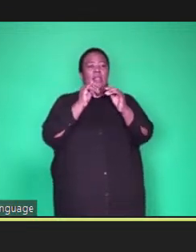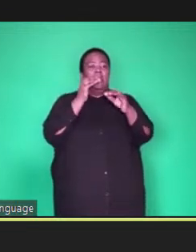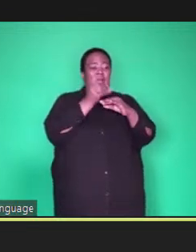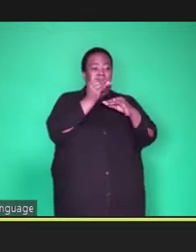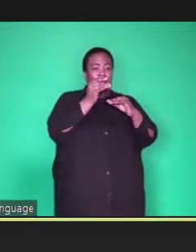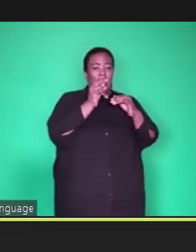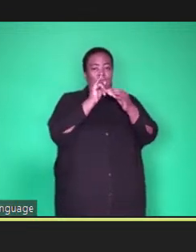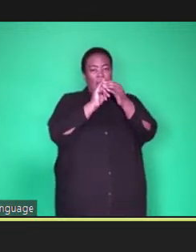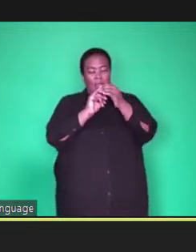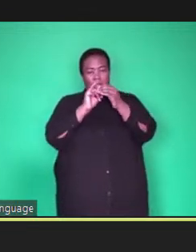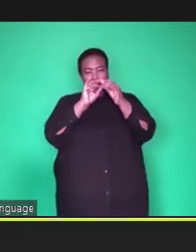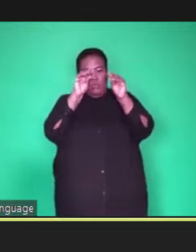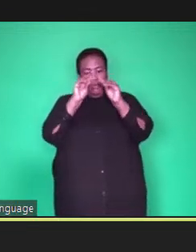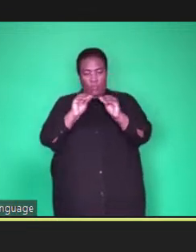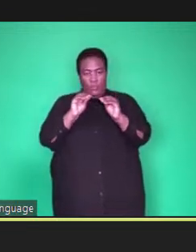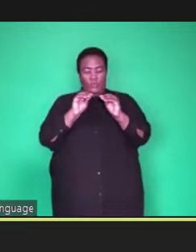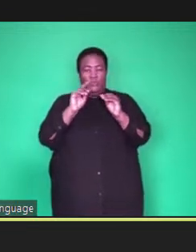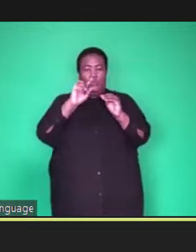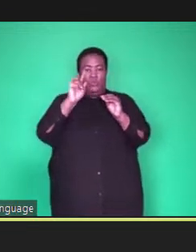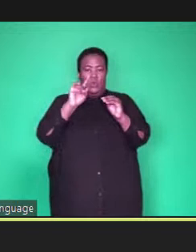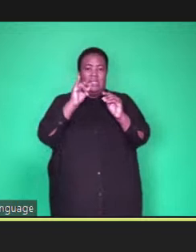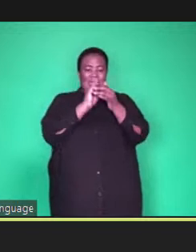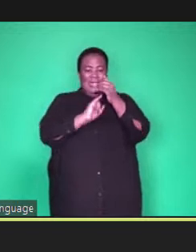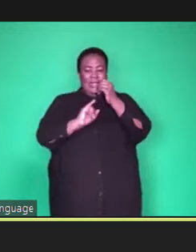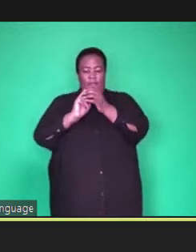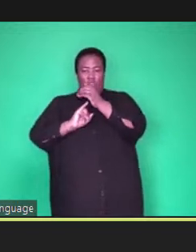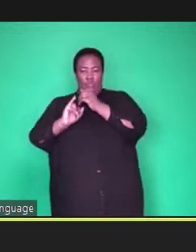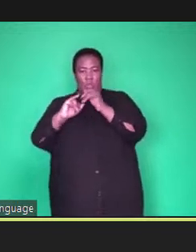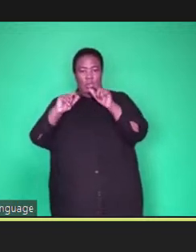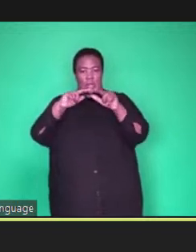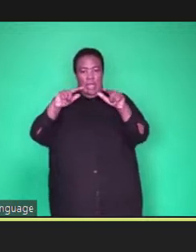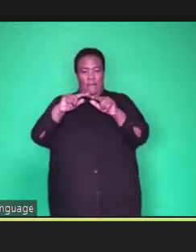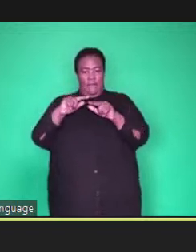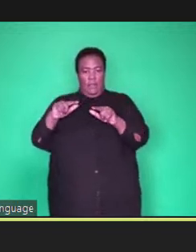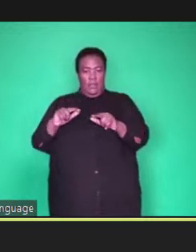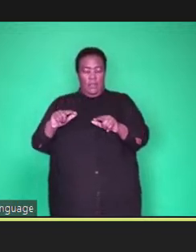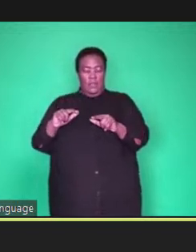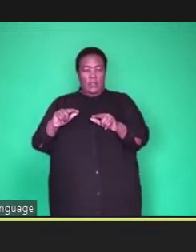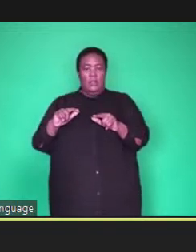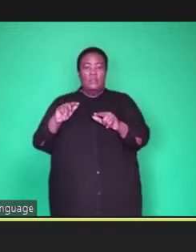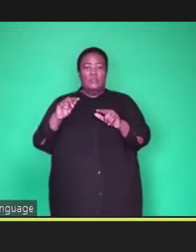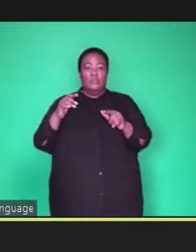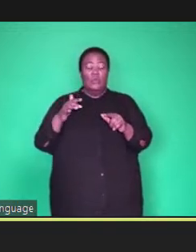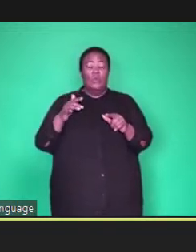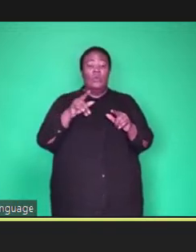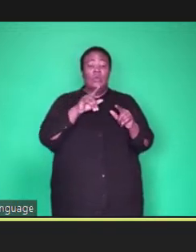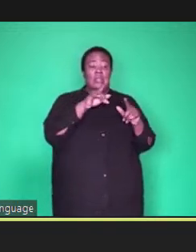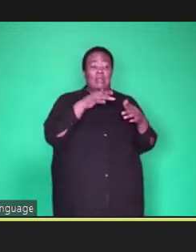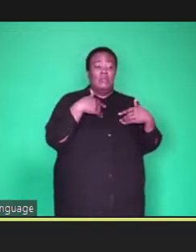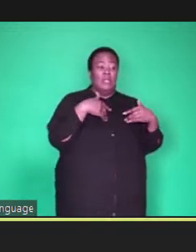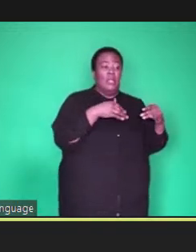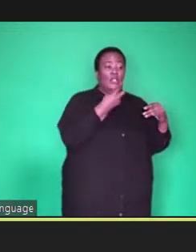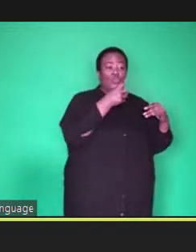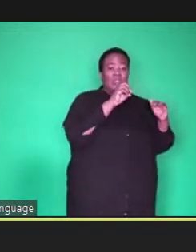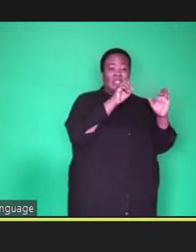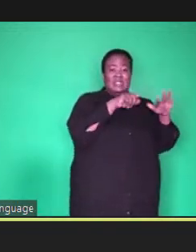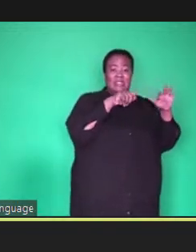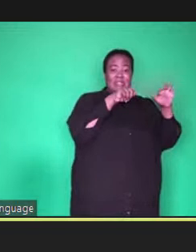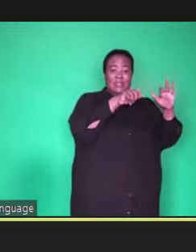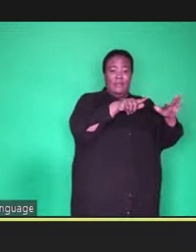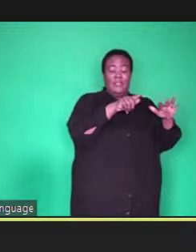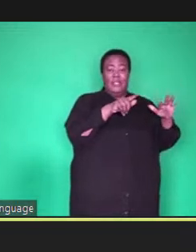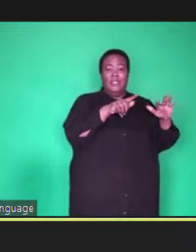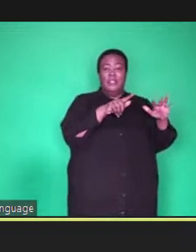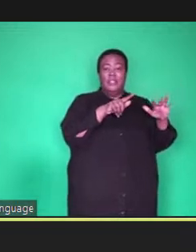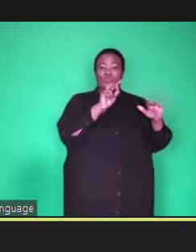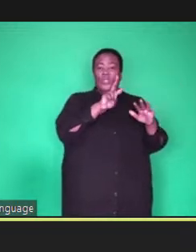over 15 across the whole population. The Agincourt study site from 2017 has 32 villages,